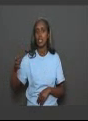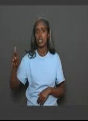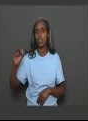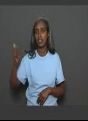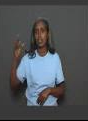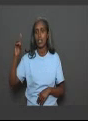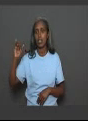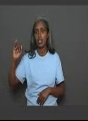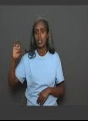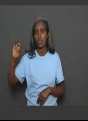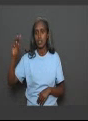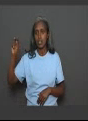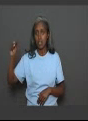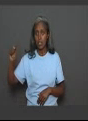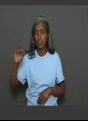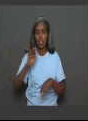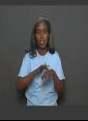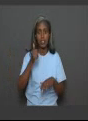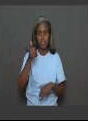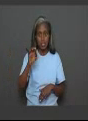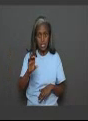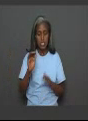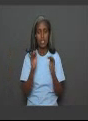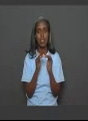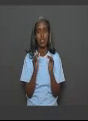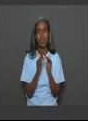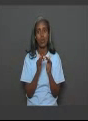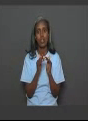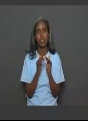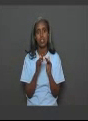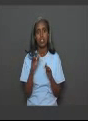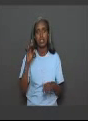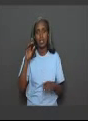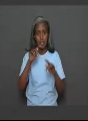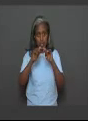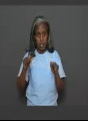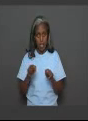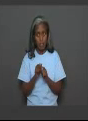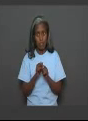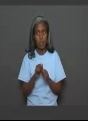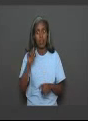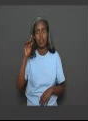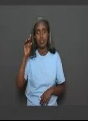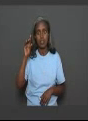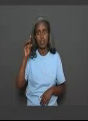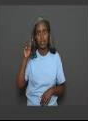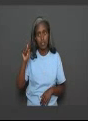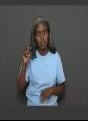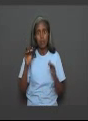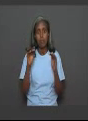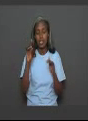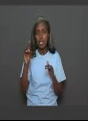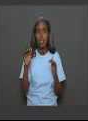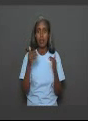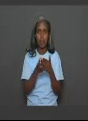the gradient at C equals delta D